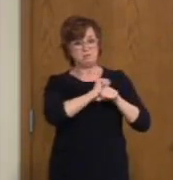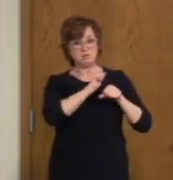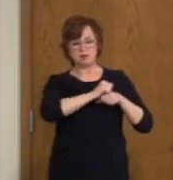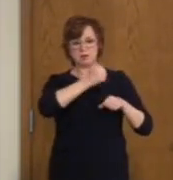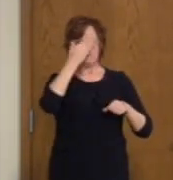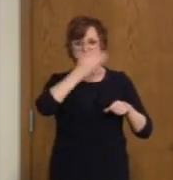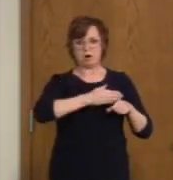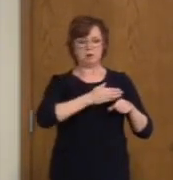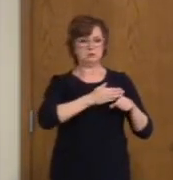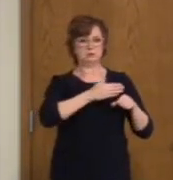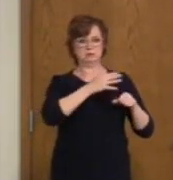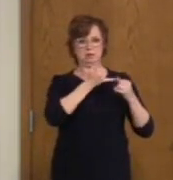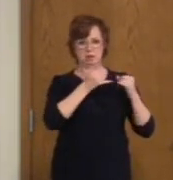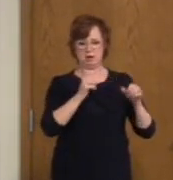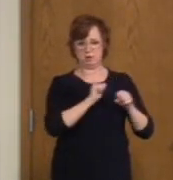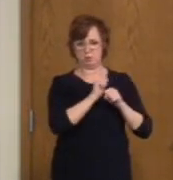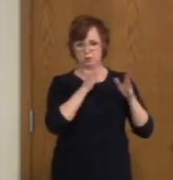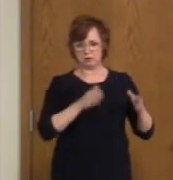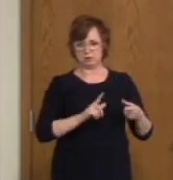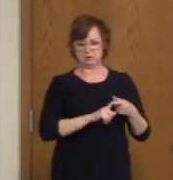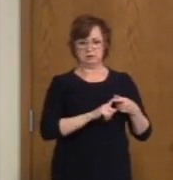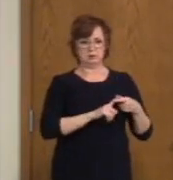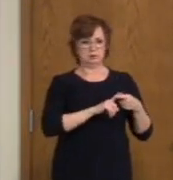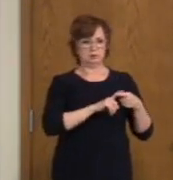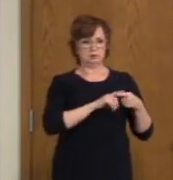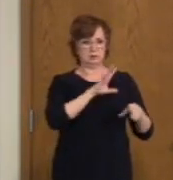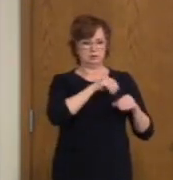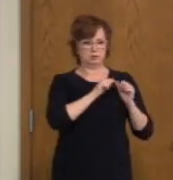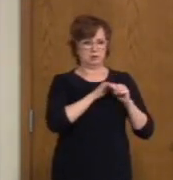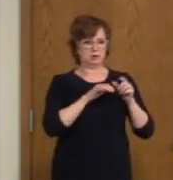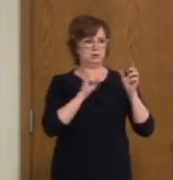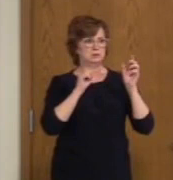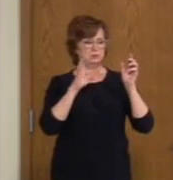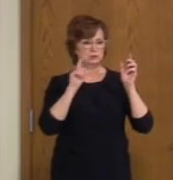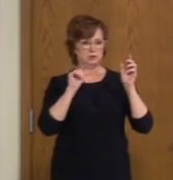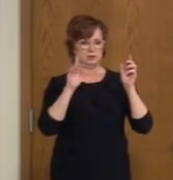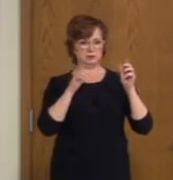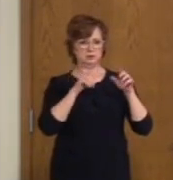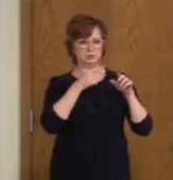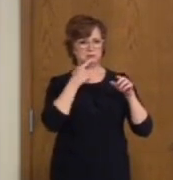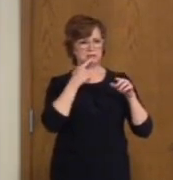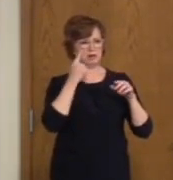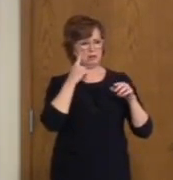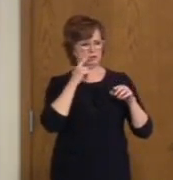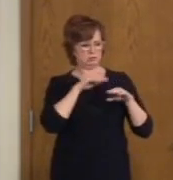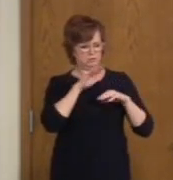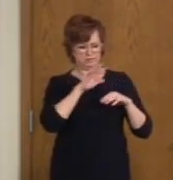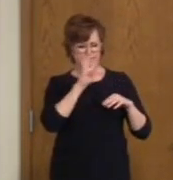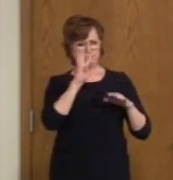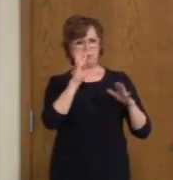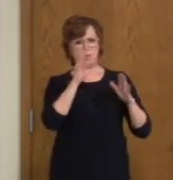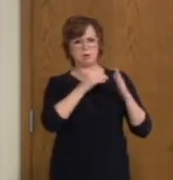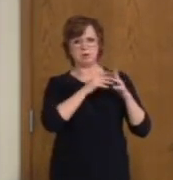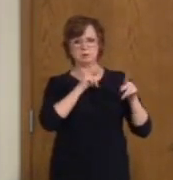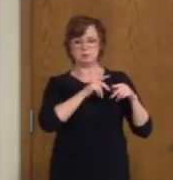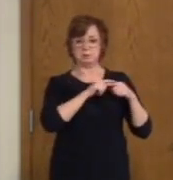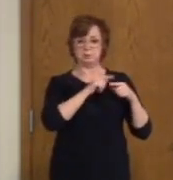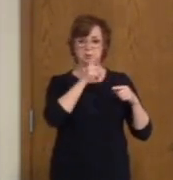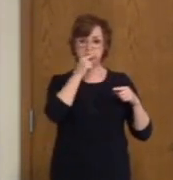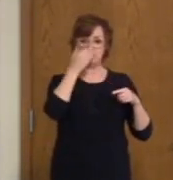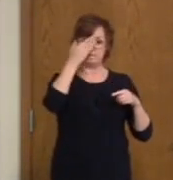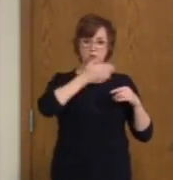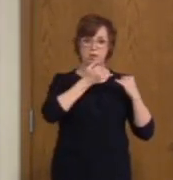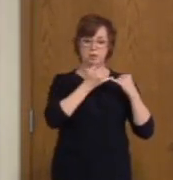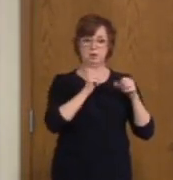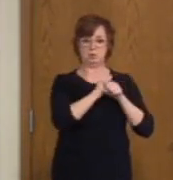working on the vaccination plan here in the province. I believe, Scott, you had mentioned it's a little over 4,000 folks across the province that are directly